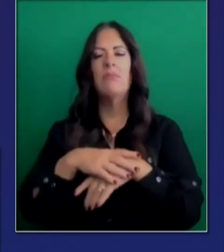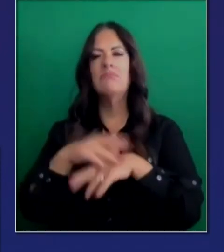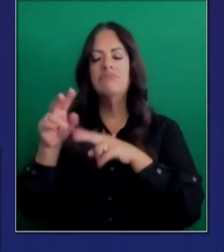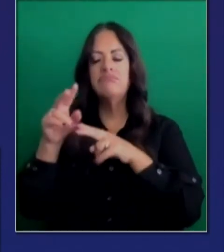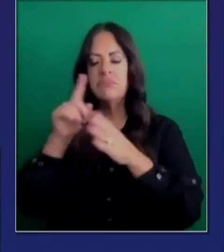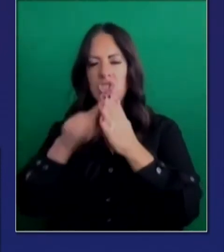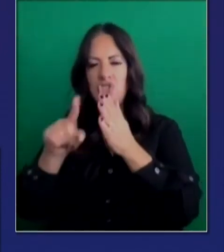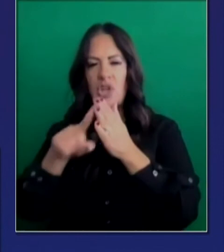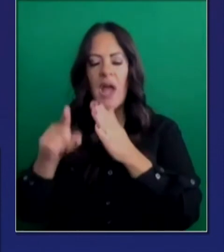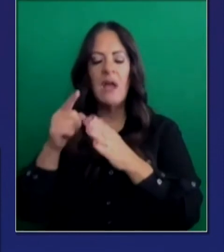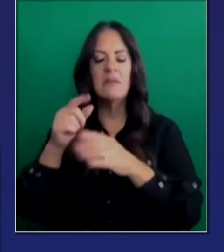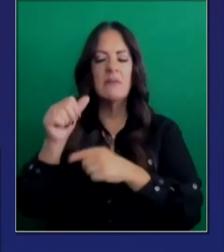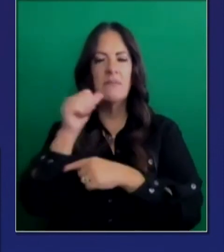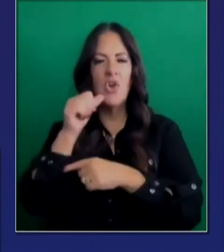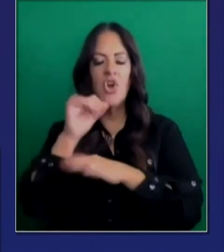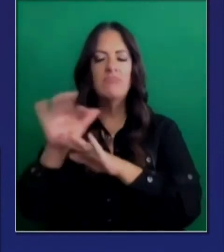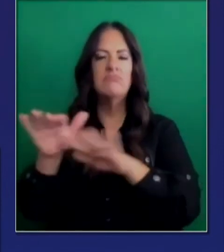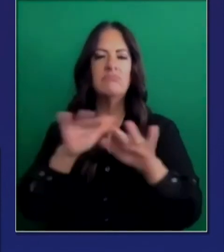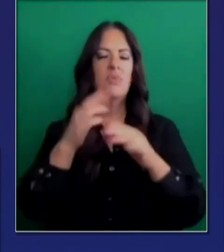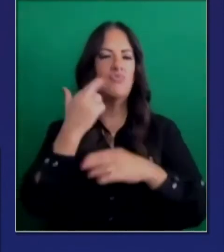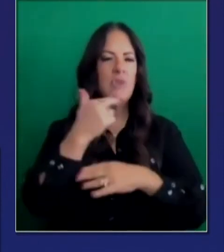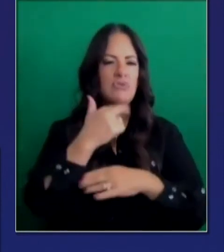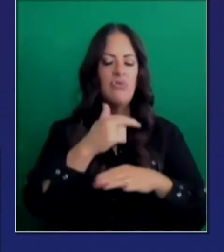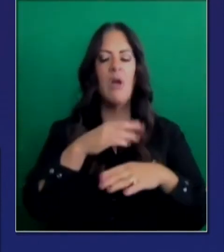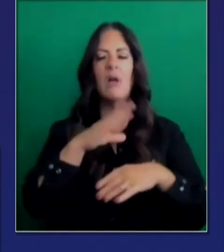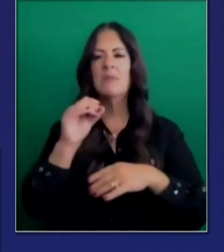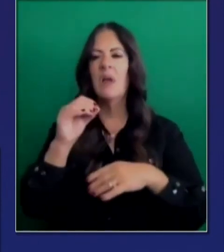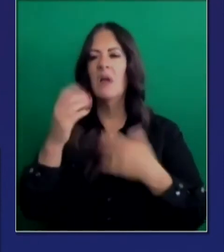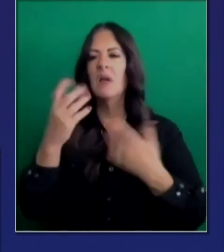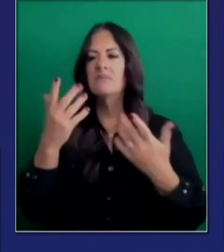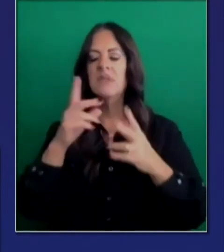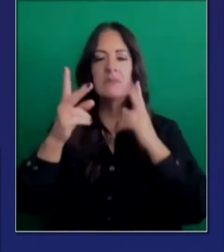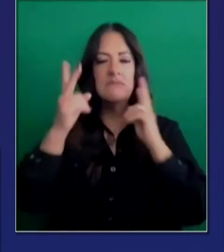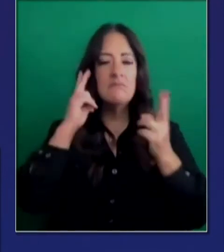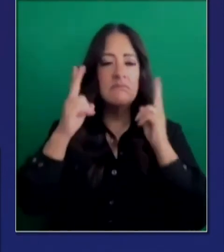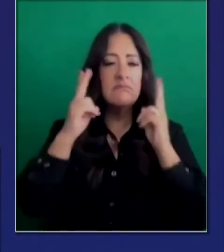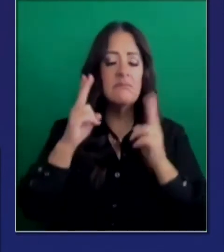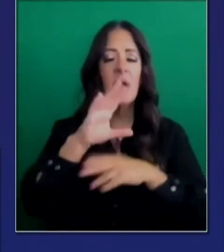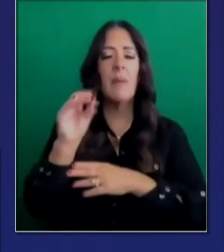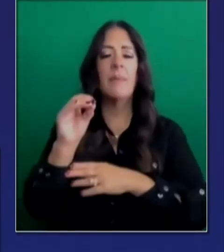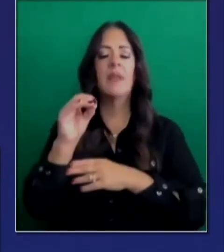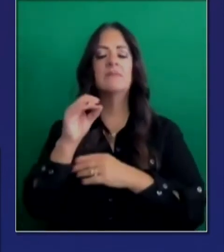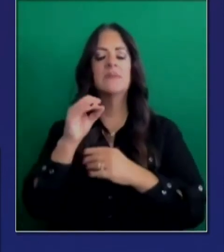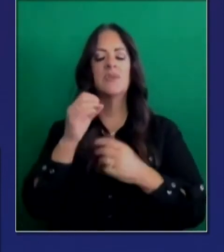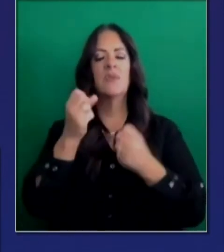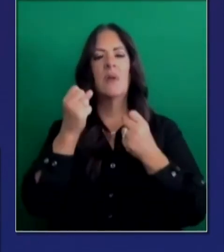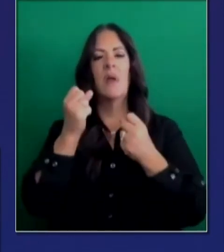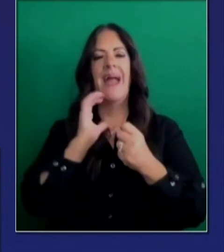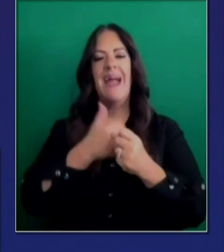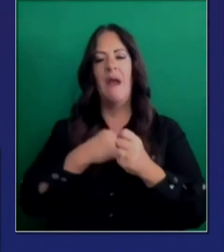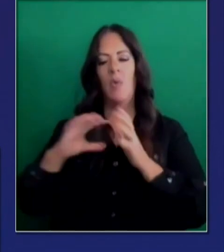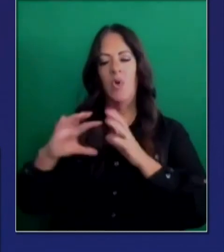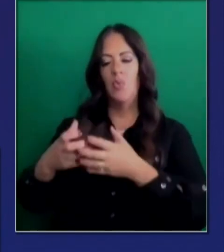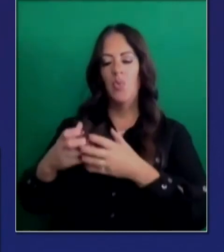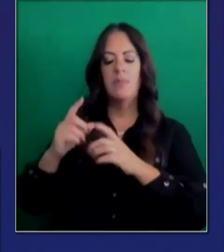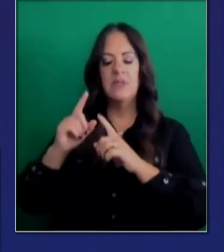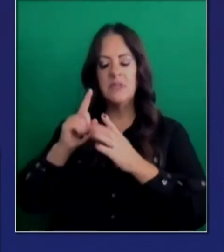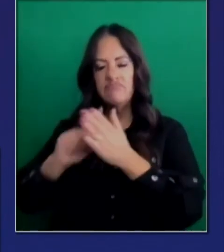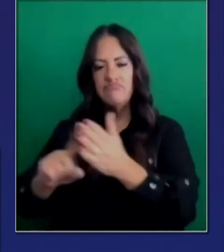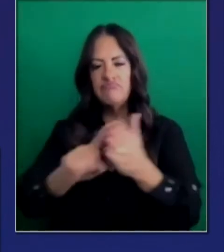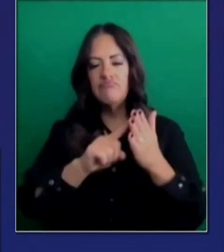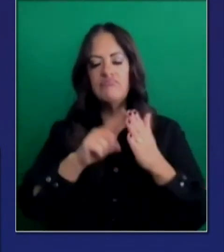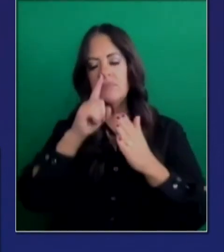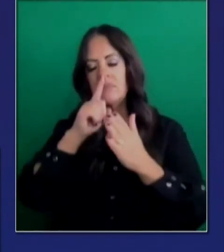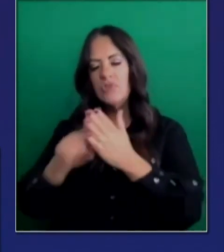businesses are doing the right thing and are holding strong against all of the headwinds in terms of their